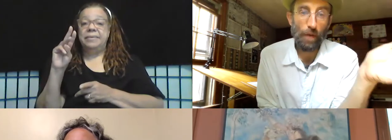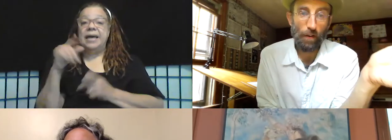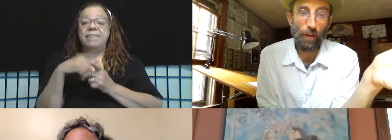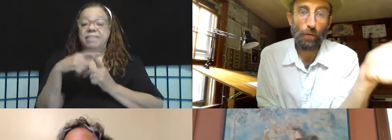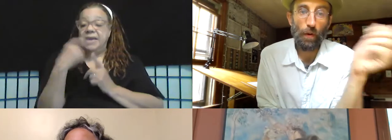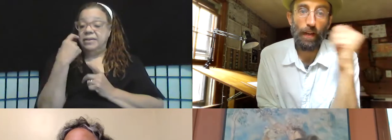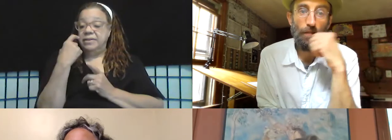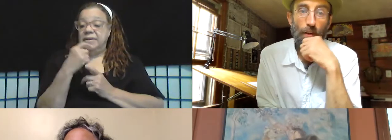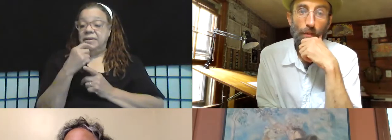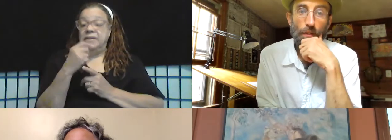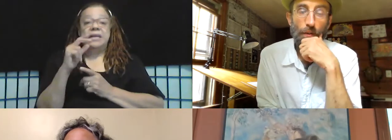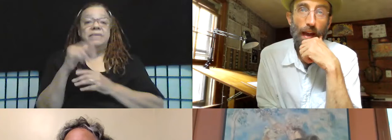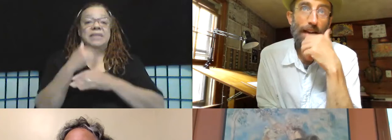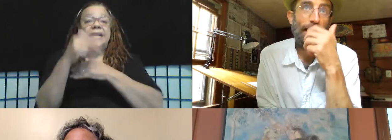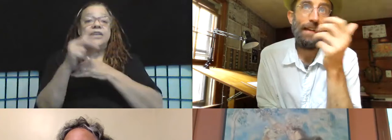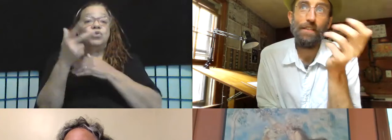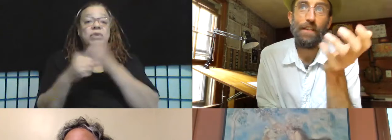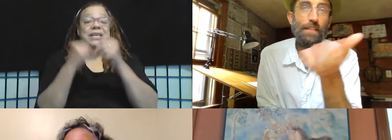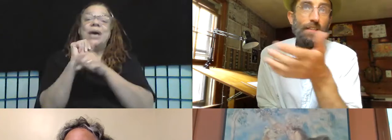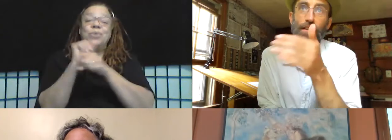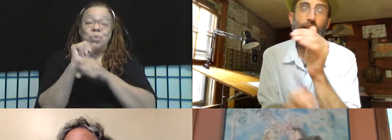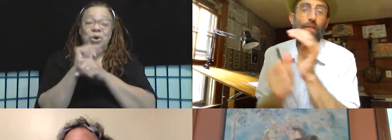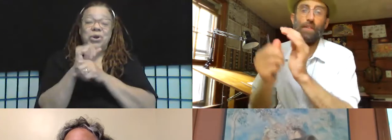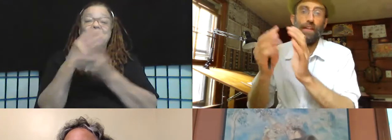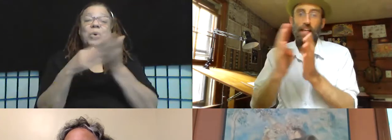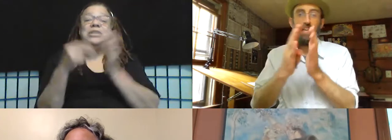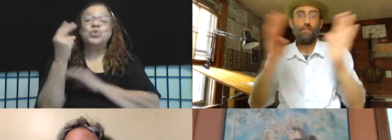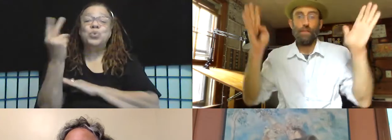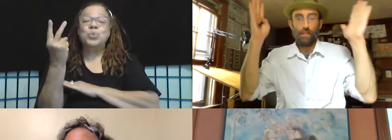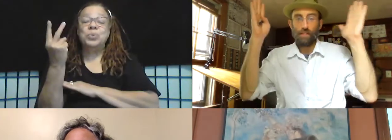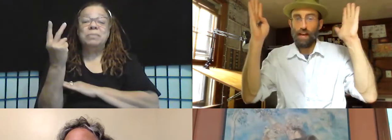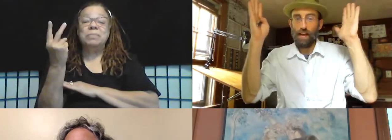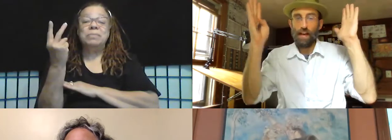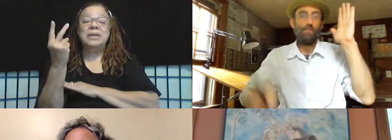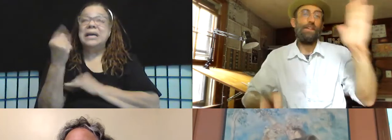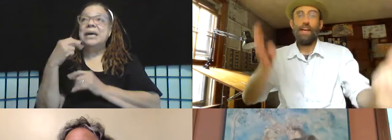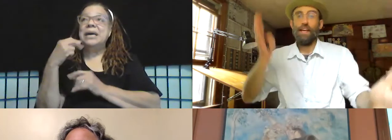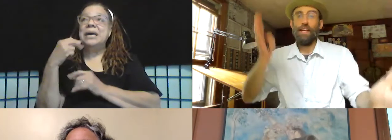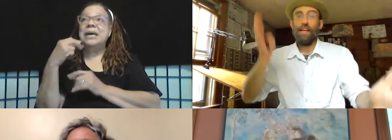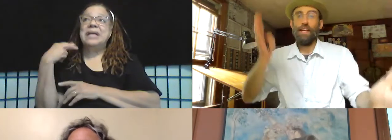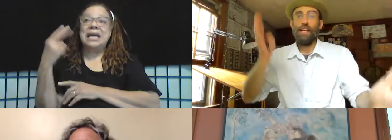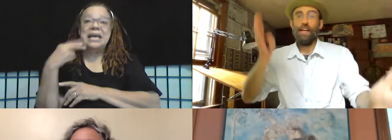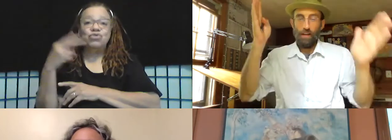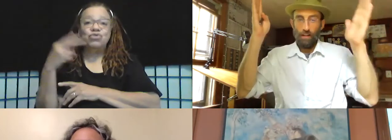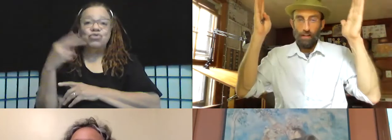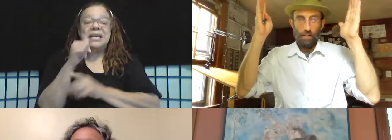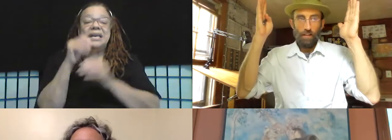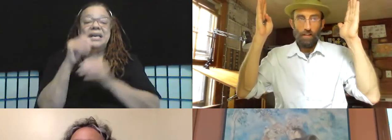the next 3 years, I was working on volume 2, and it was like history was every day teaching